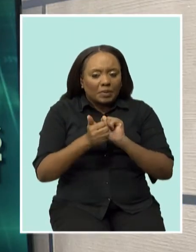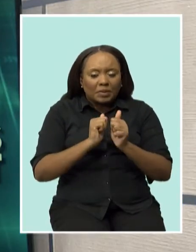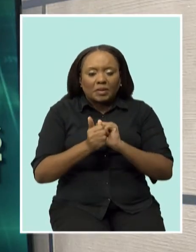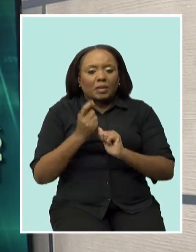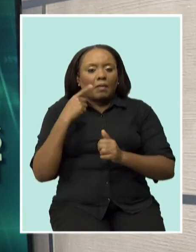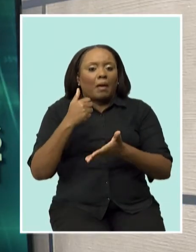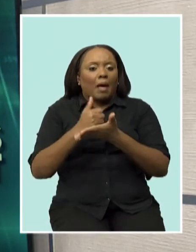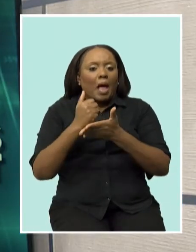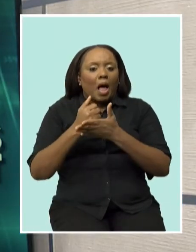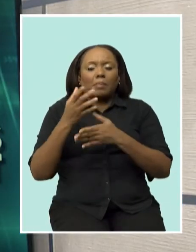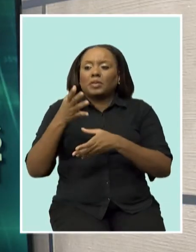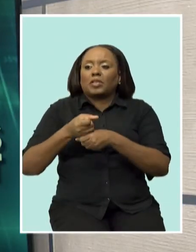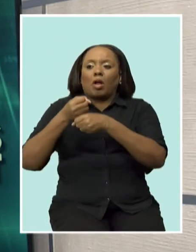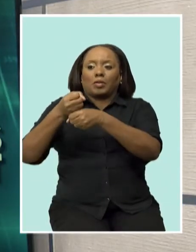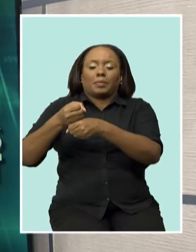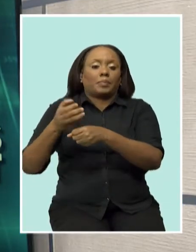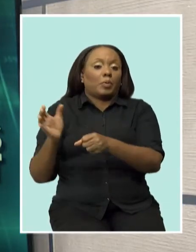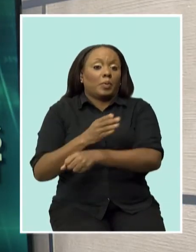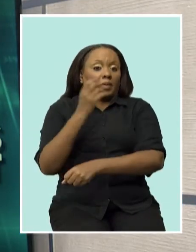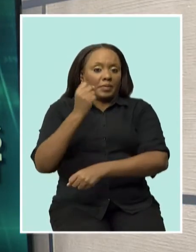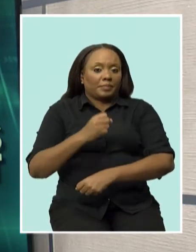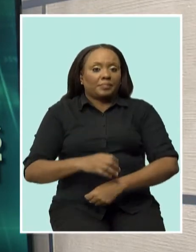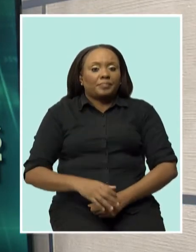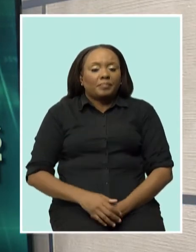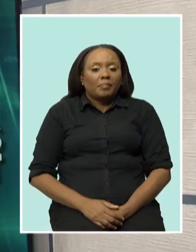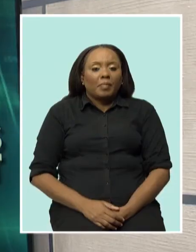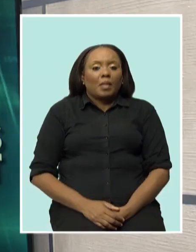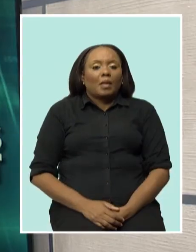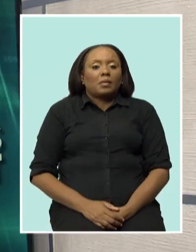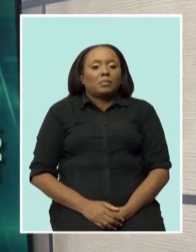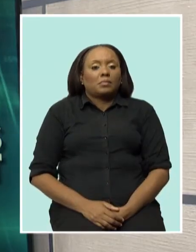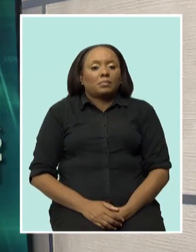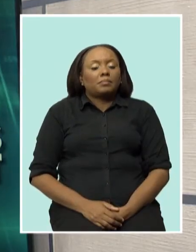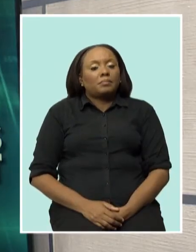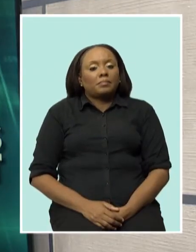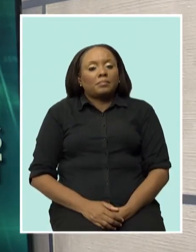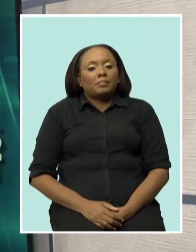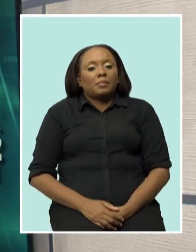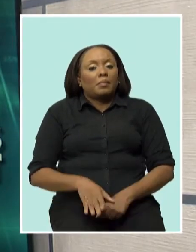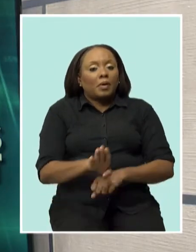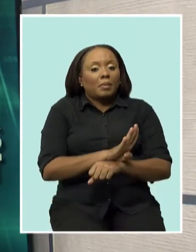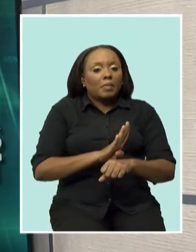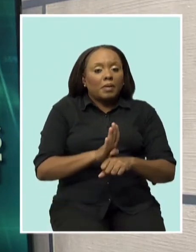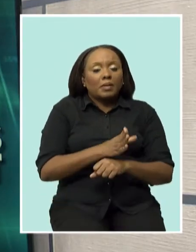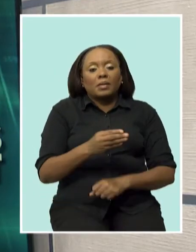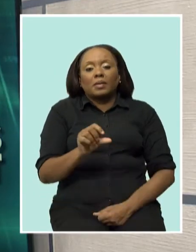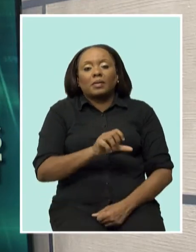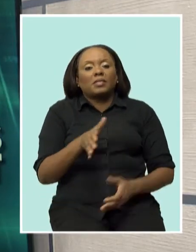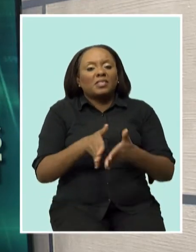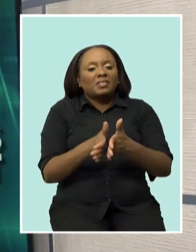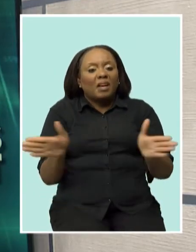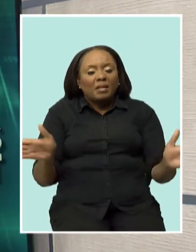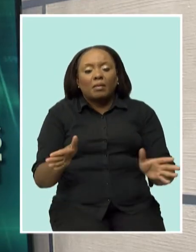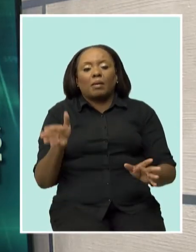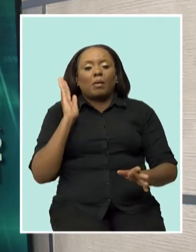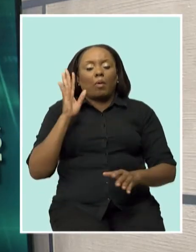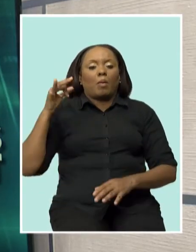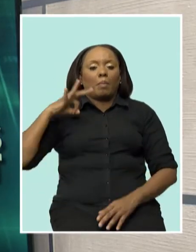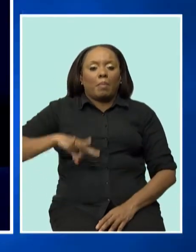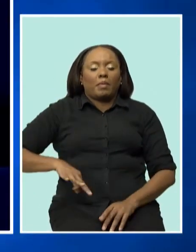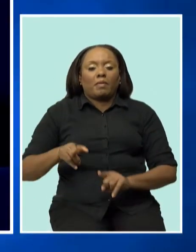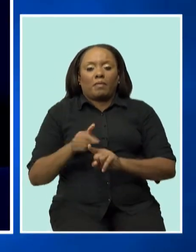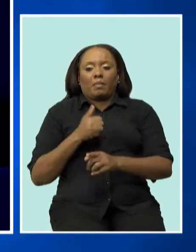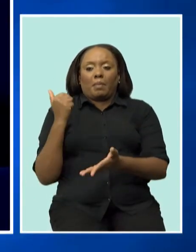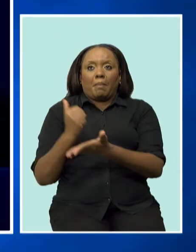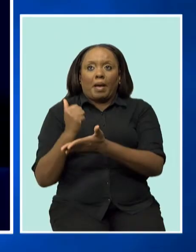The bank official says corporate Barbados and wider society stands to benefit from the relationship between the bank and the university.